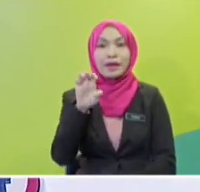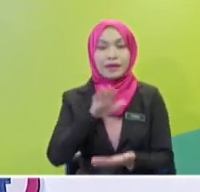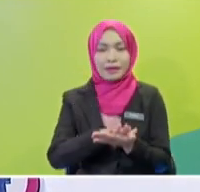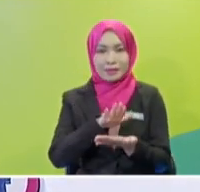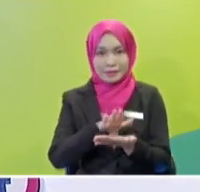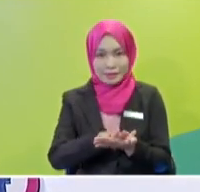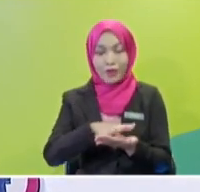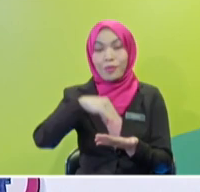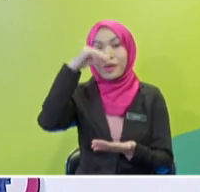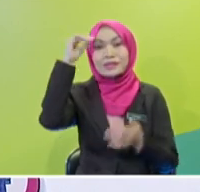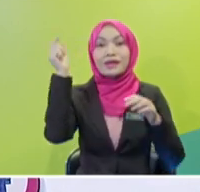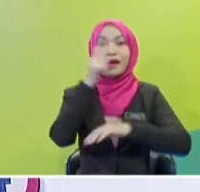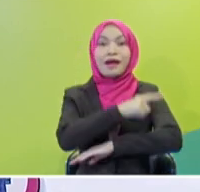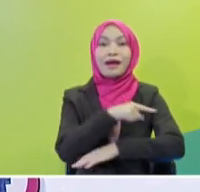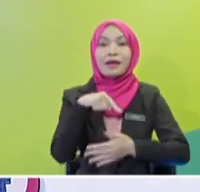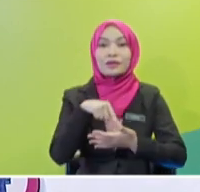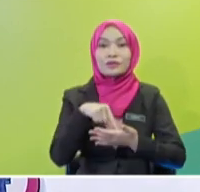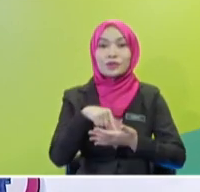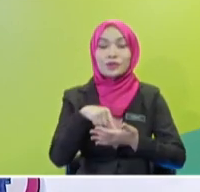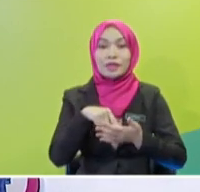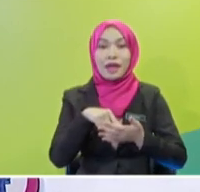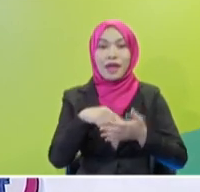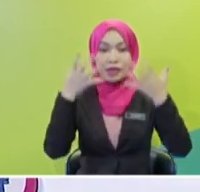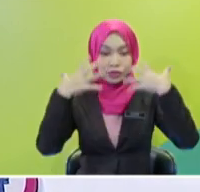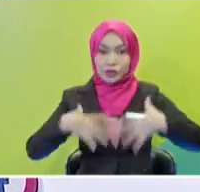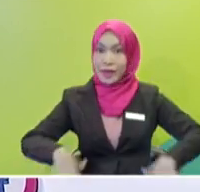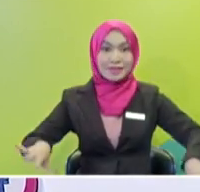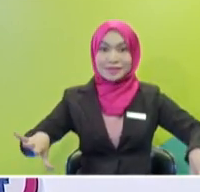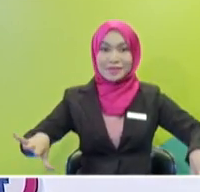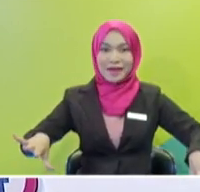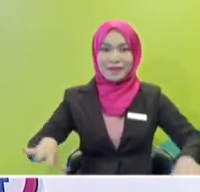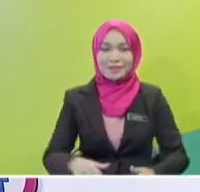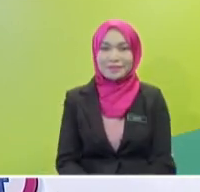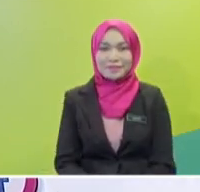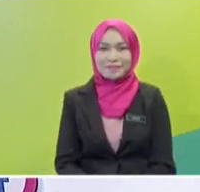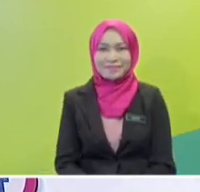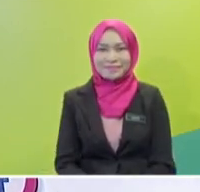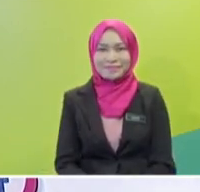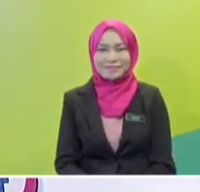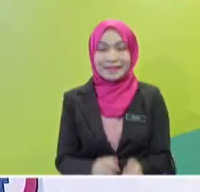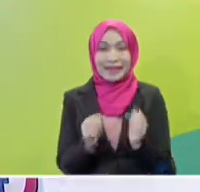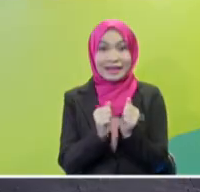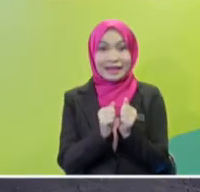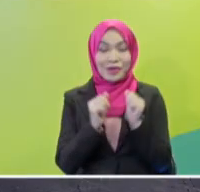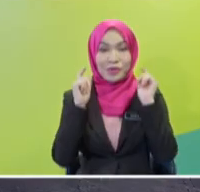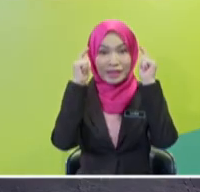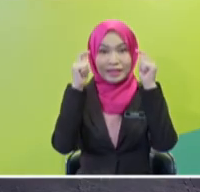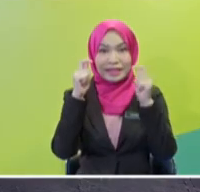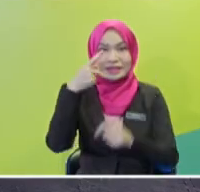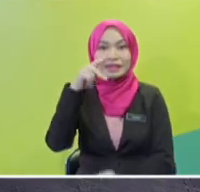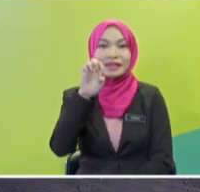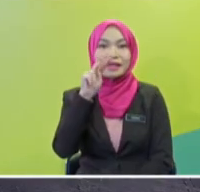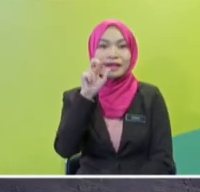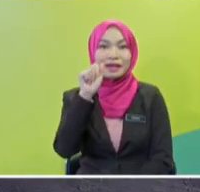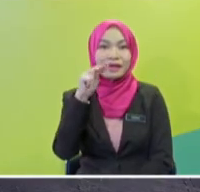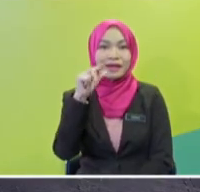is entitled Dress Me Up. We have Teacher Kenanga as well as Teacher Zaimi as our sign language interpreter. So teacher, what will we